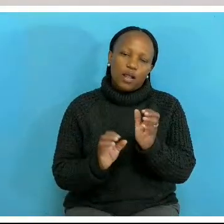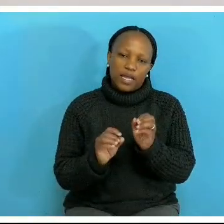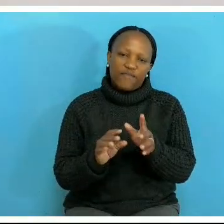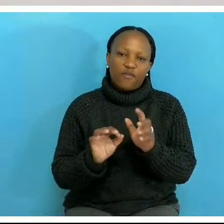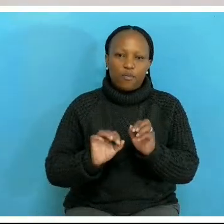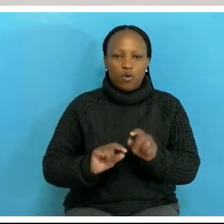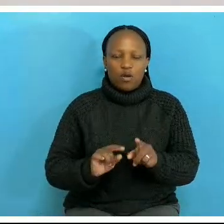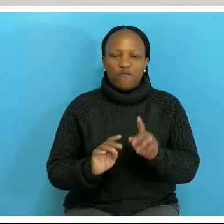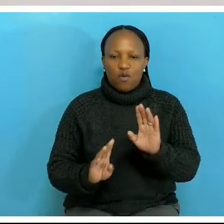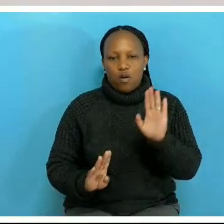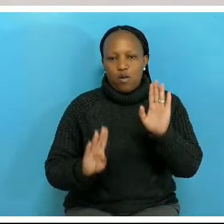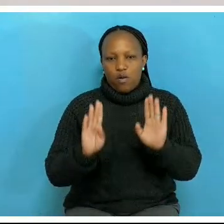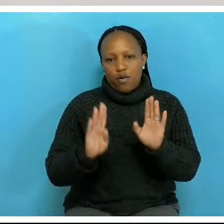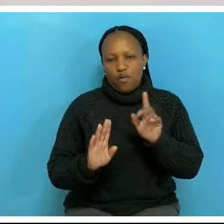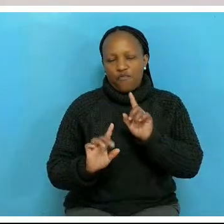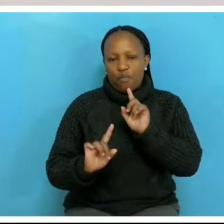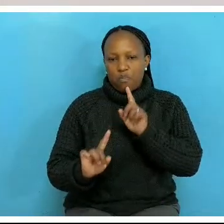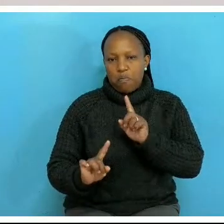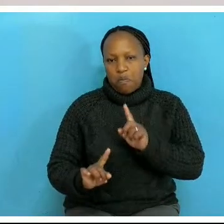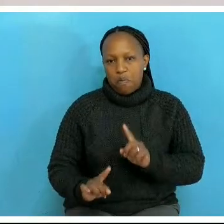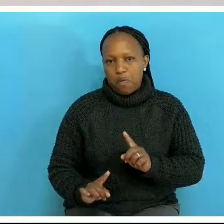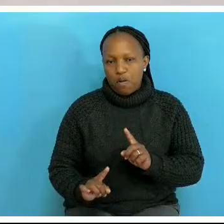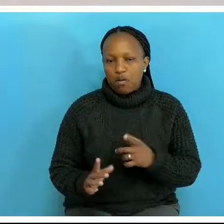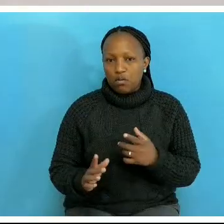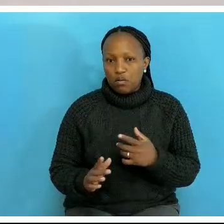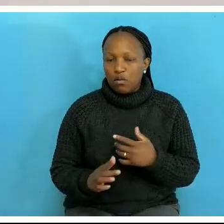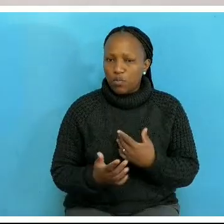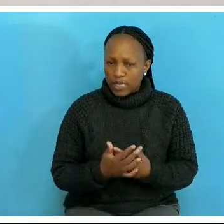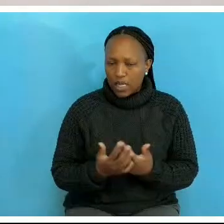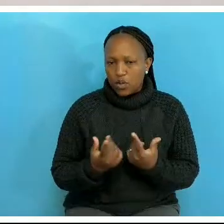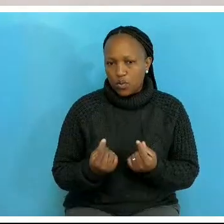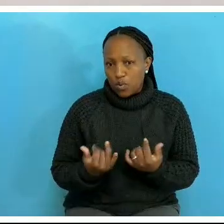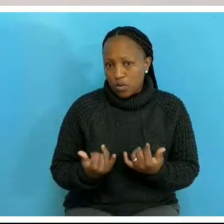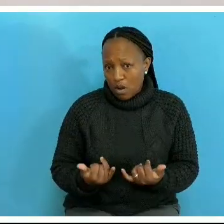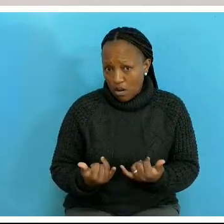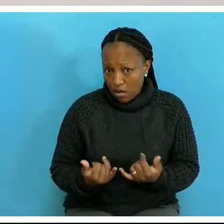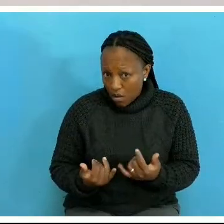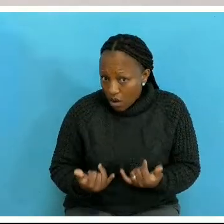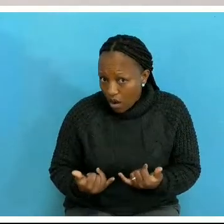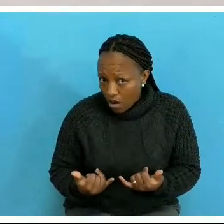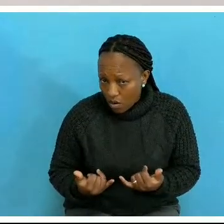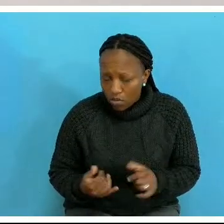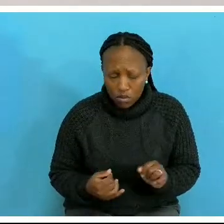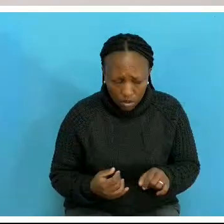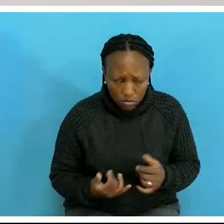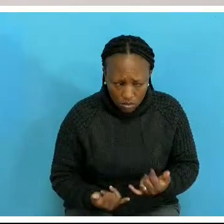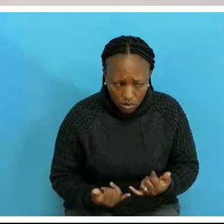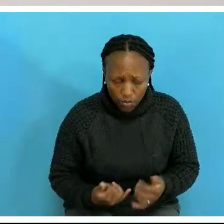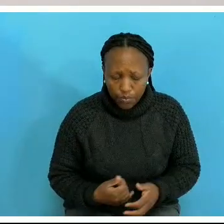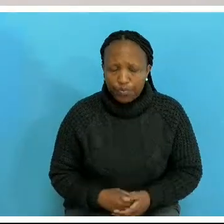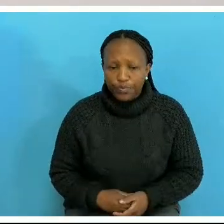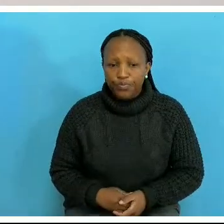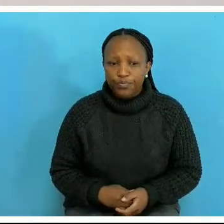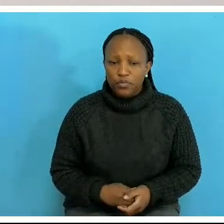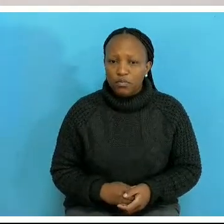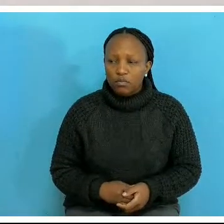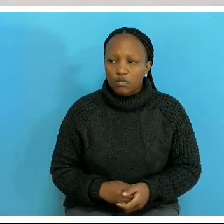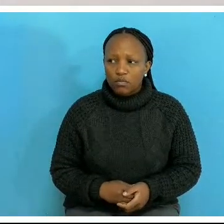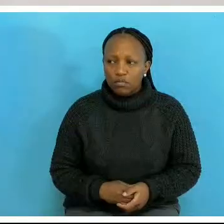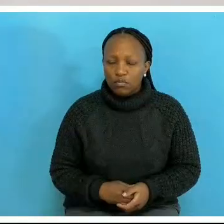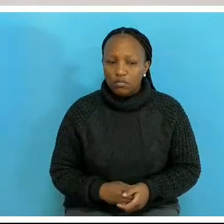Yeah, but we're giving you an opportunity now. No, we're going to do it now. Yeah. Yes, now. Please sit, Not, we are doing not, it